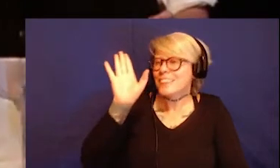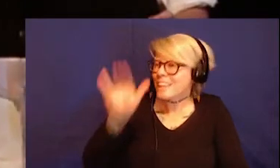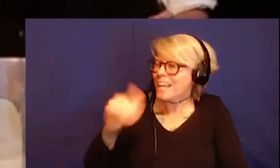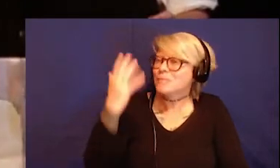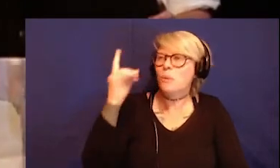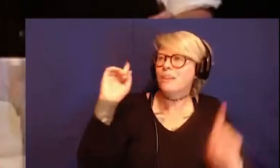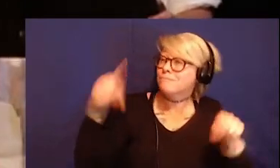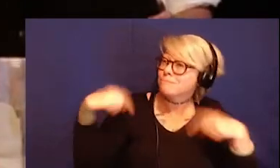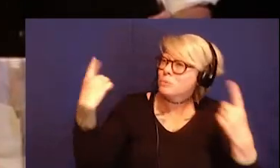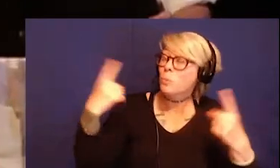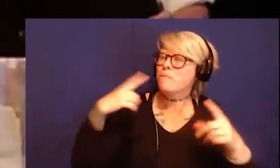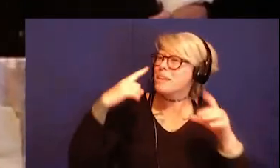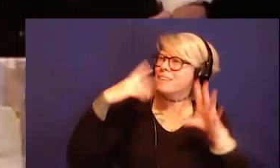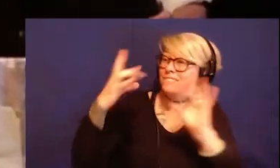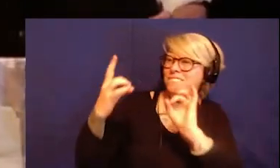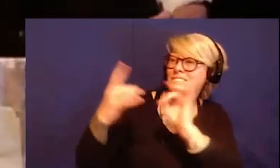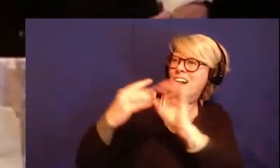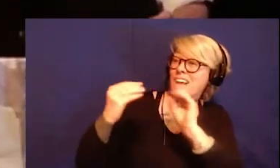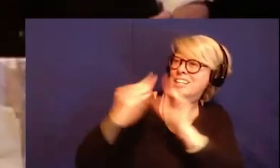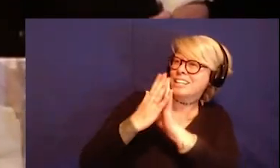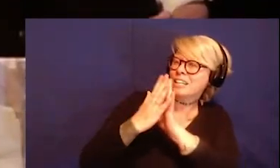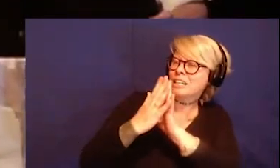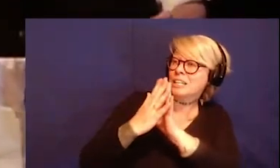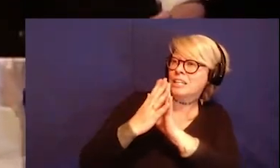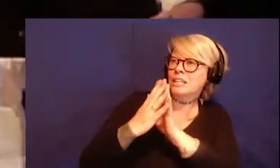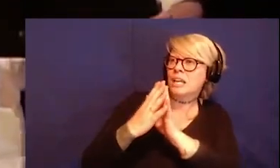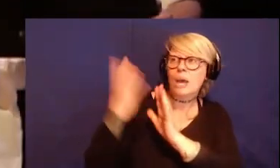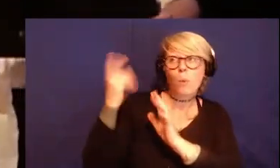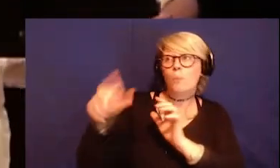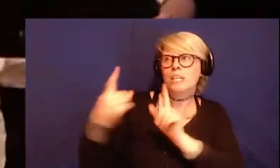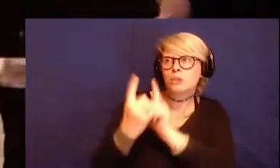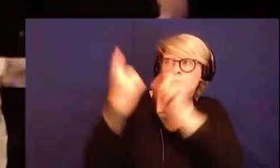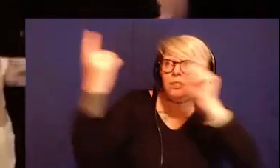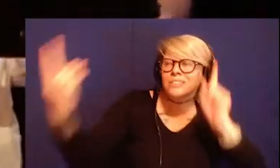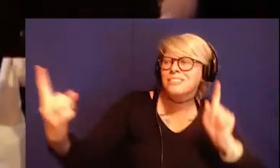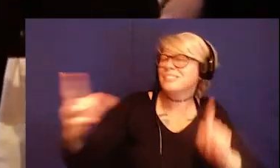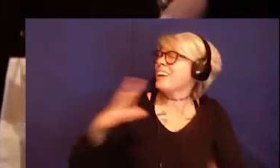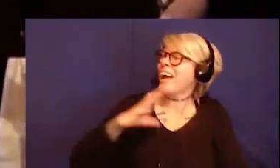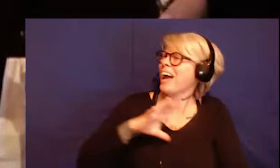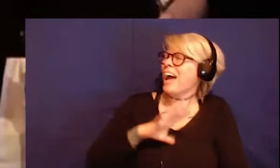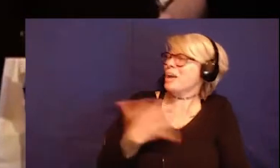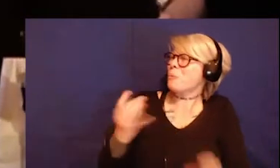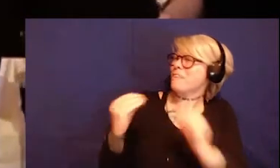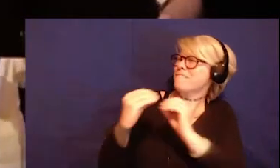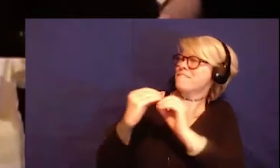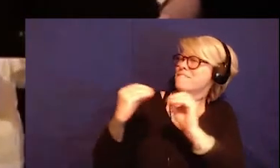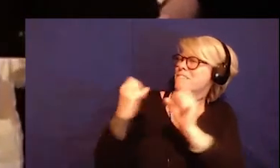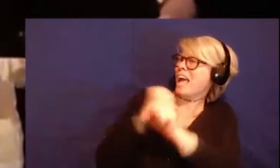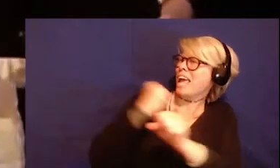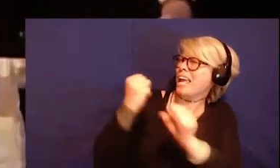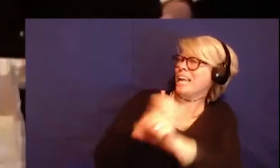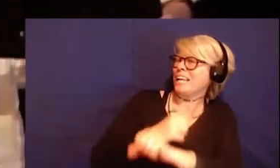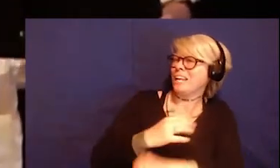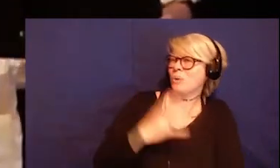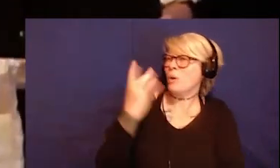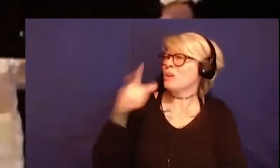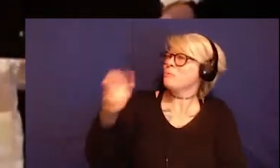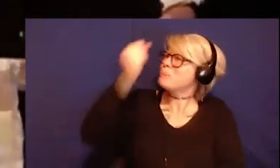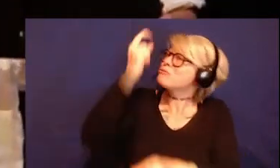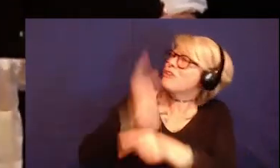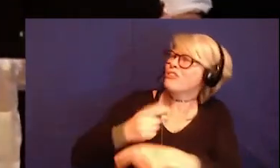some space. But I don't want to fight anymore. Because you're my brother, because it's exhausting.